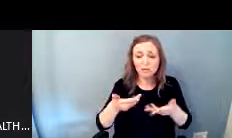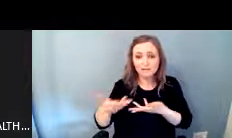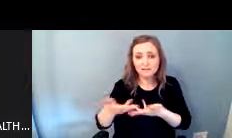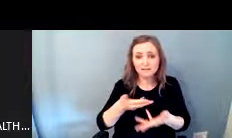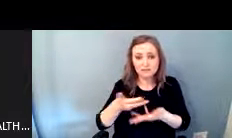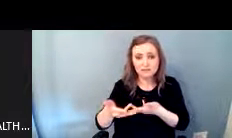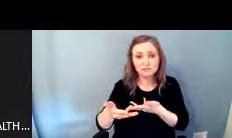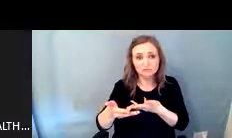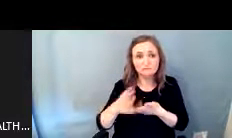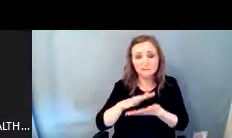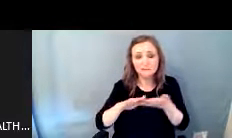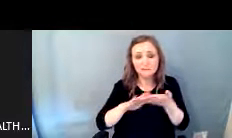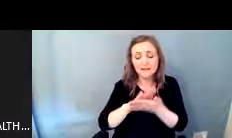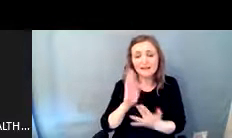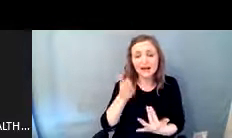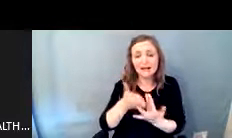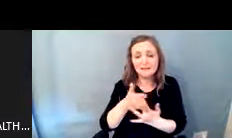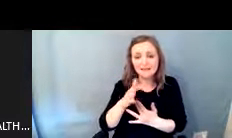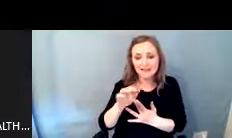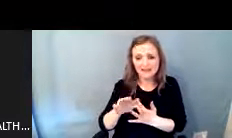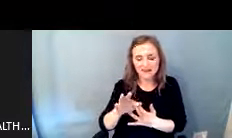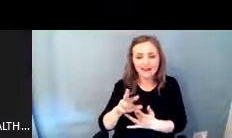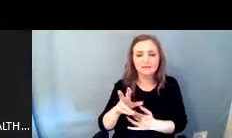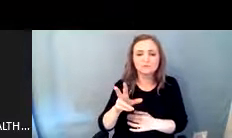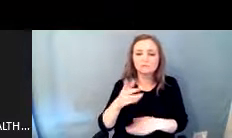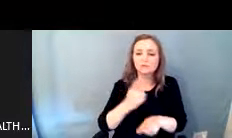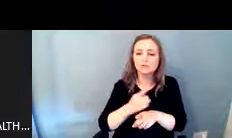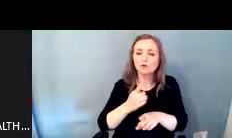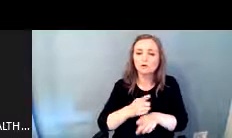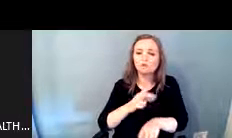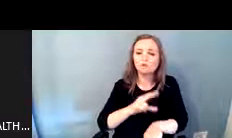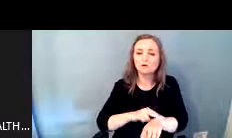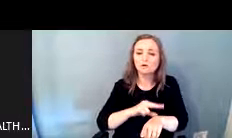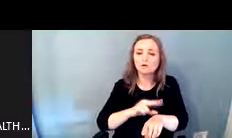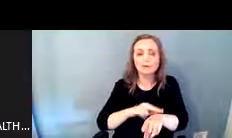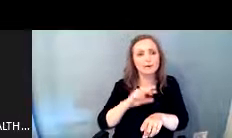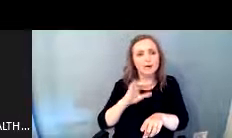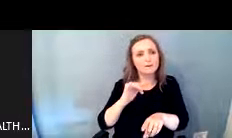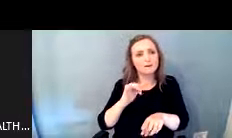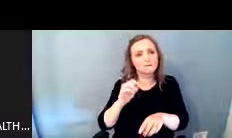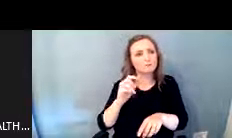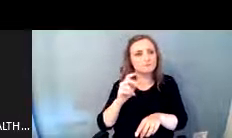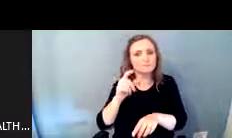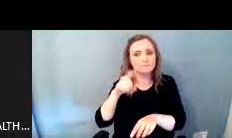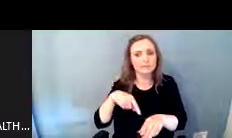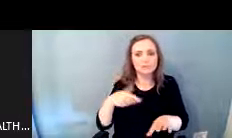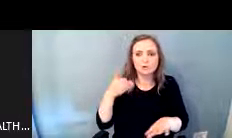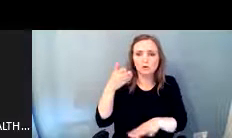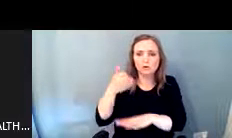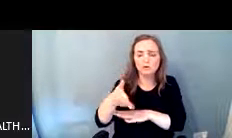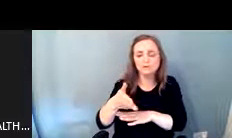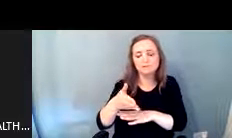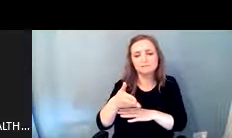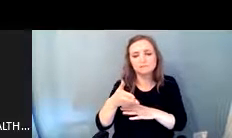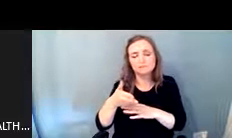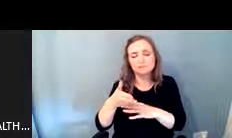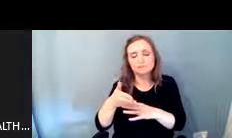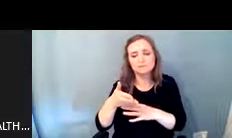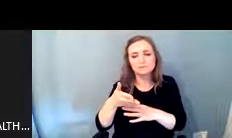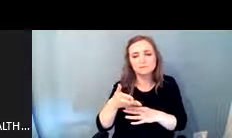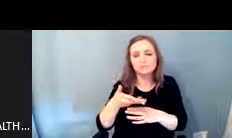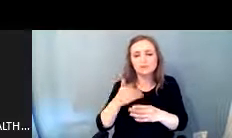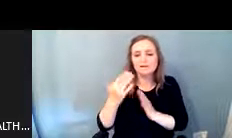and particularly at a time when patients were going perhaps to receive bad news and weren't allowed to take family members with